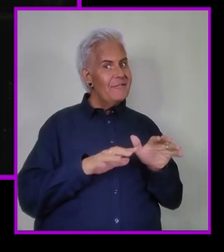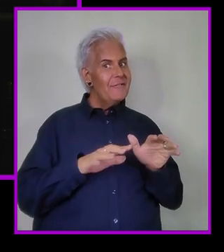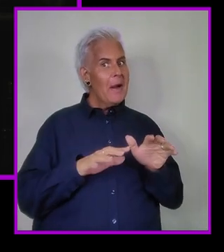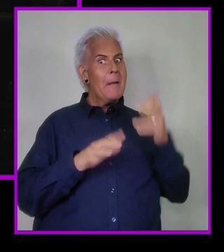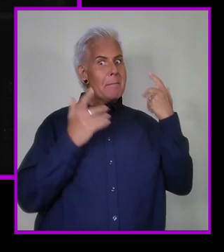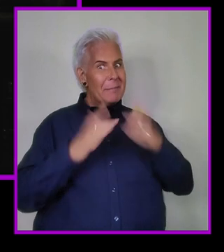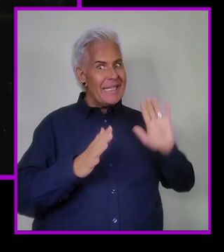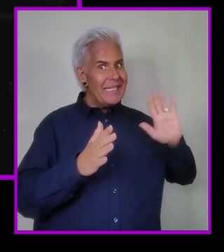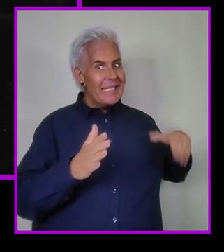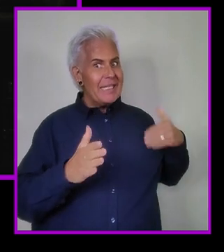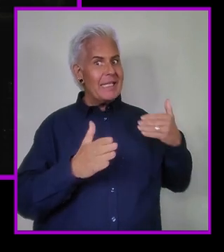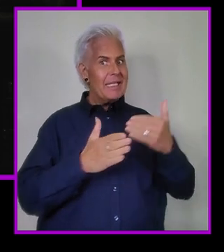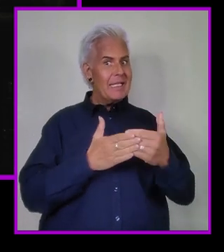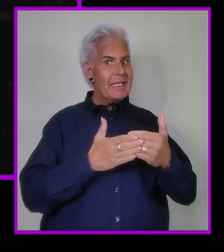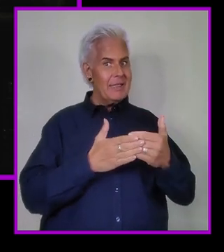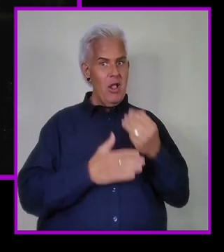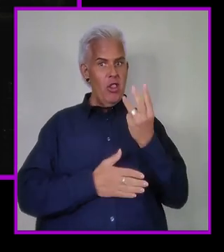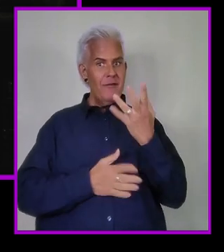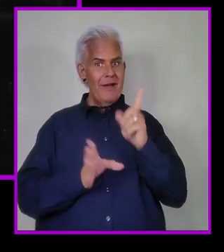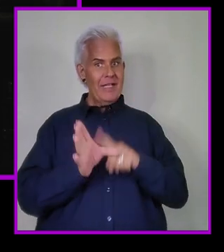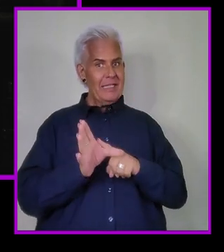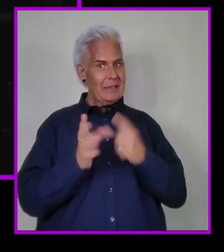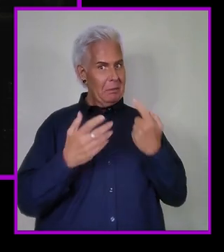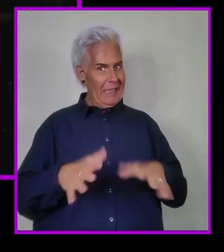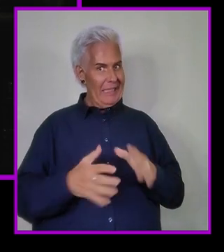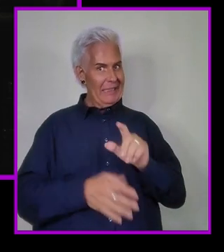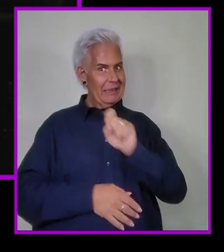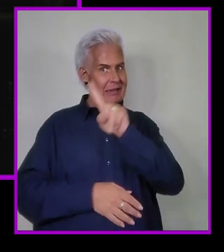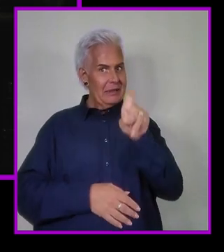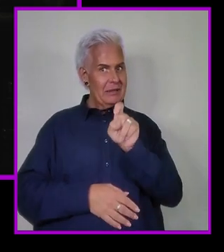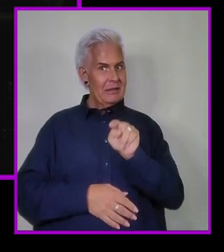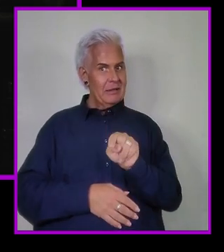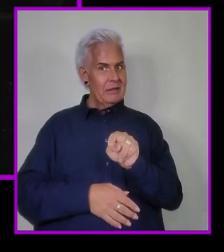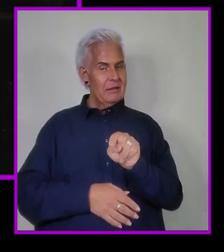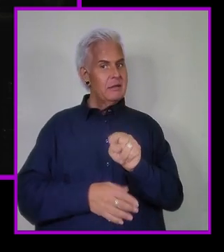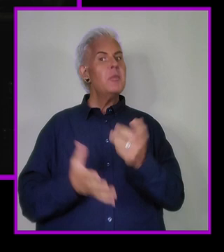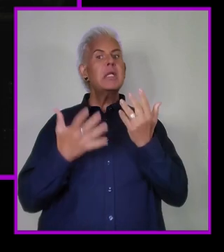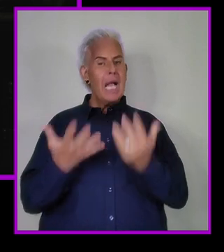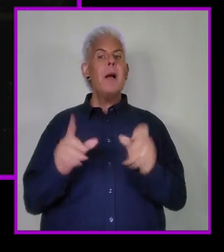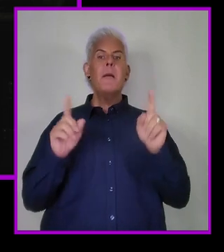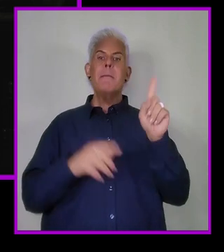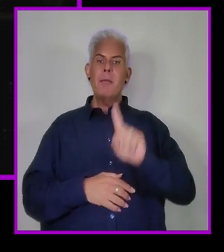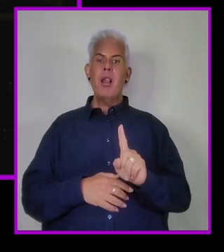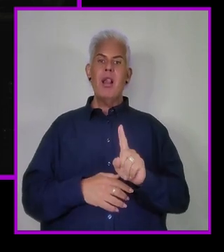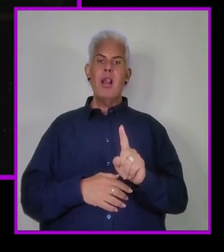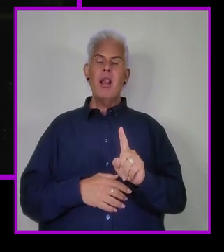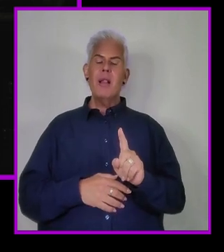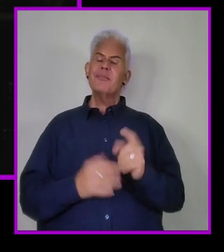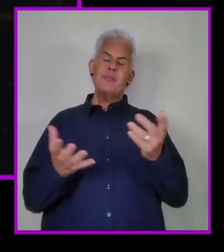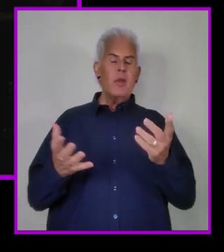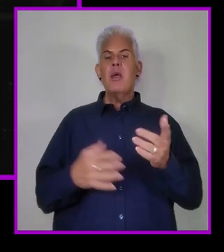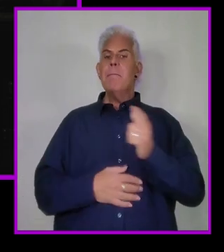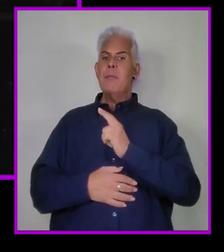they've existed in the intervening 35 years. But I think now people do have got... because I